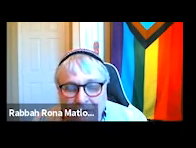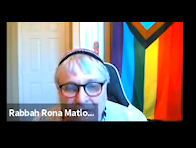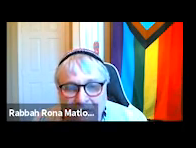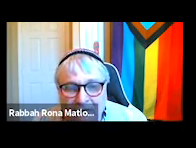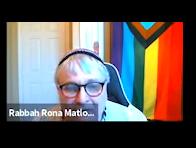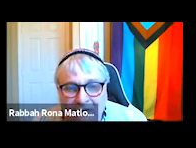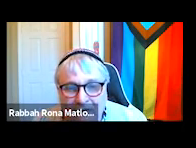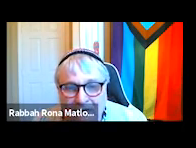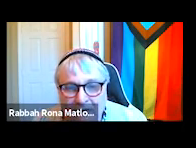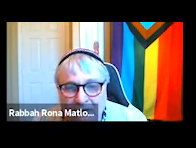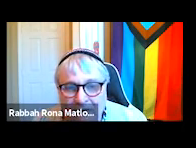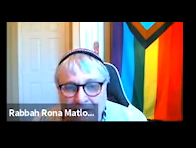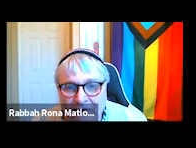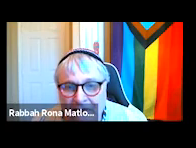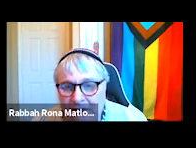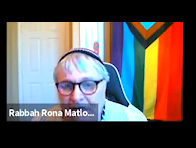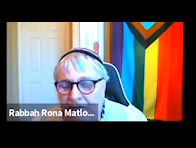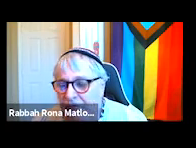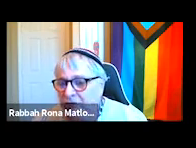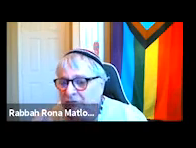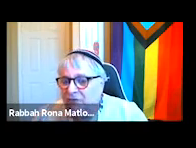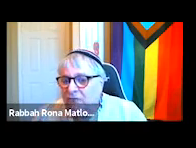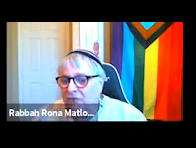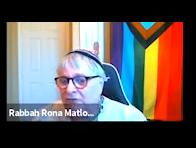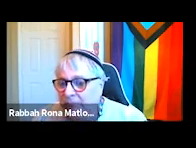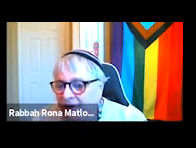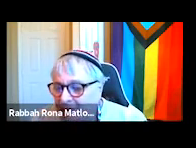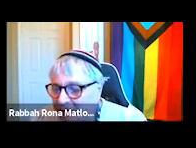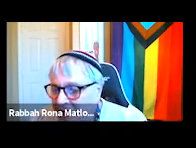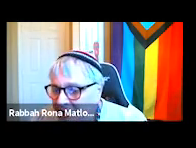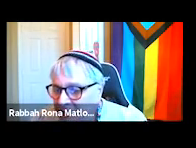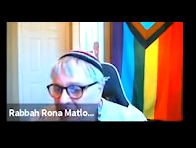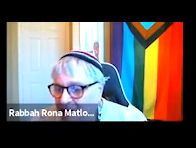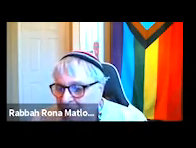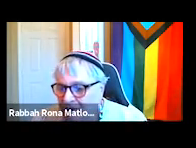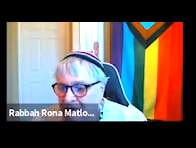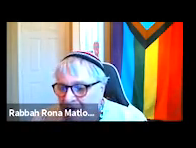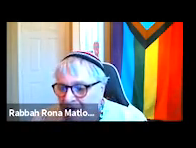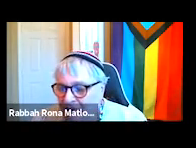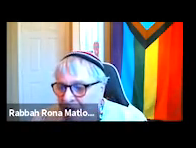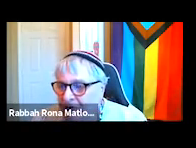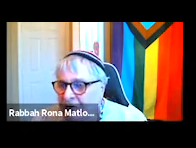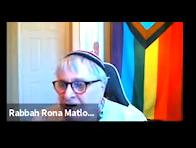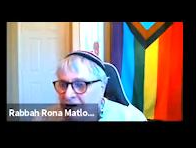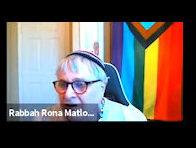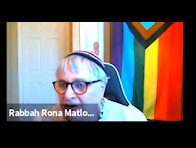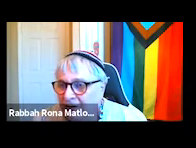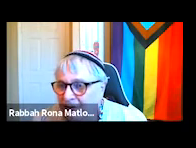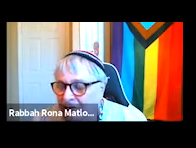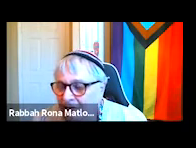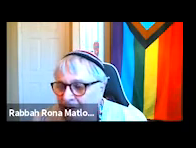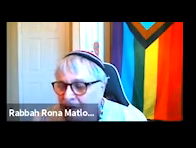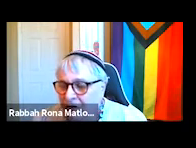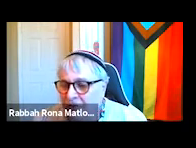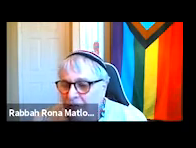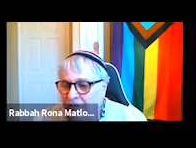Orthodox or observant and trans is very difficult. And there's a workshop later today being led by Dana Friedman